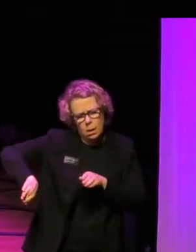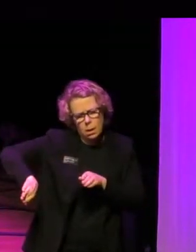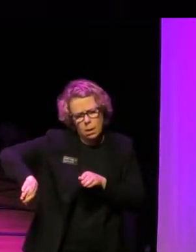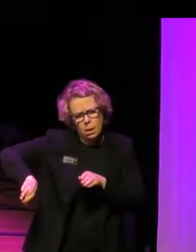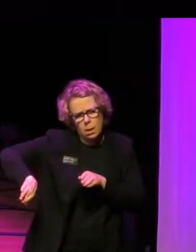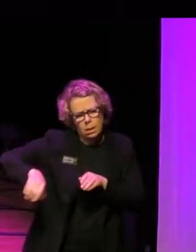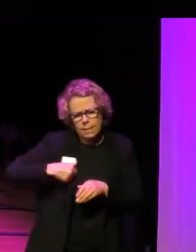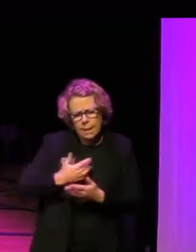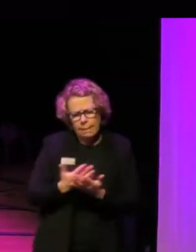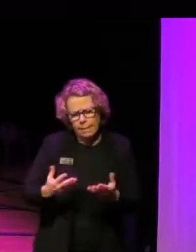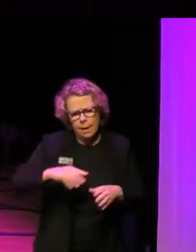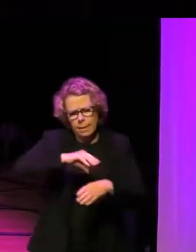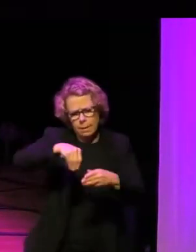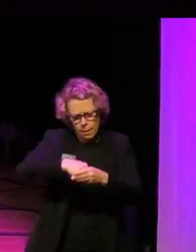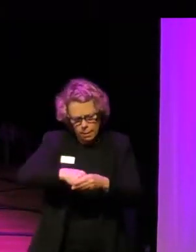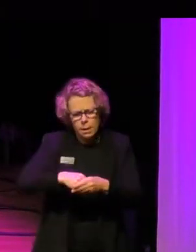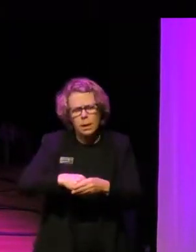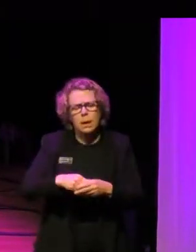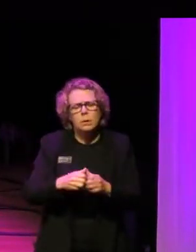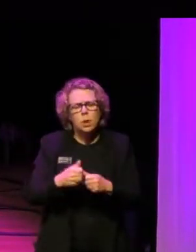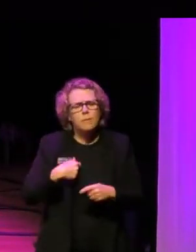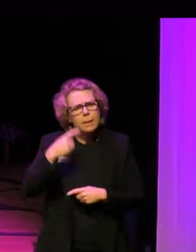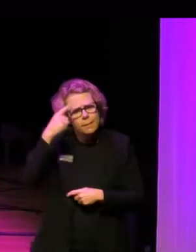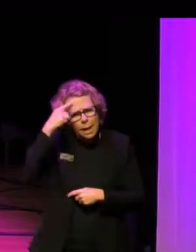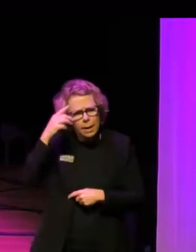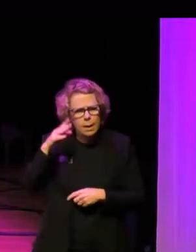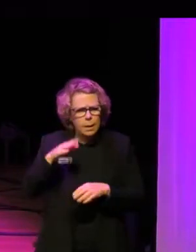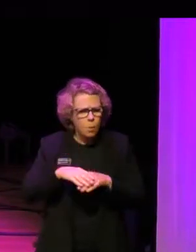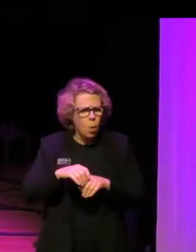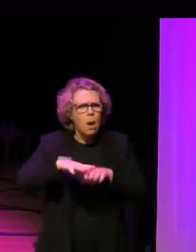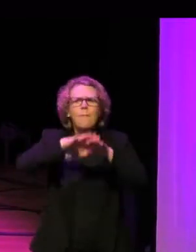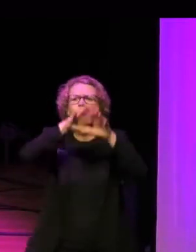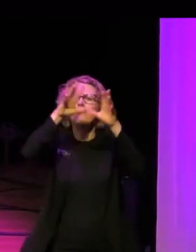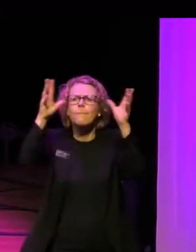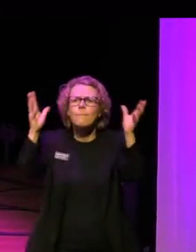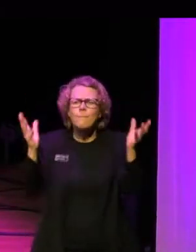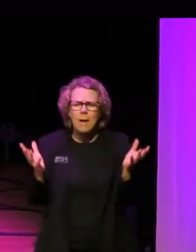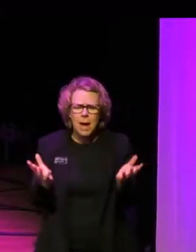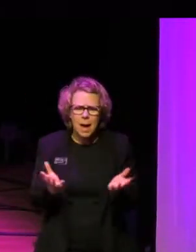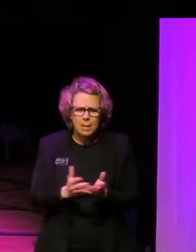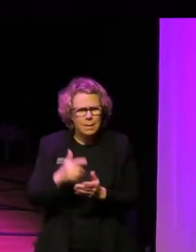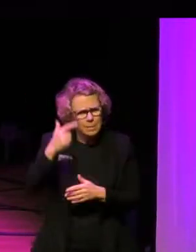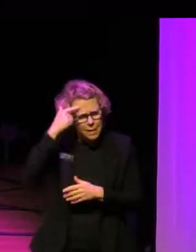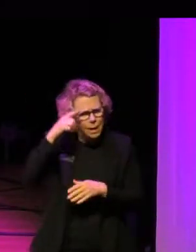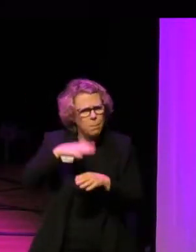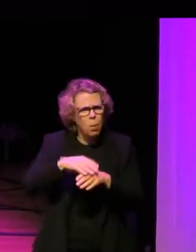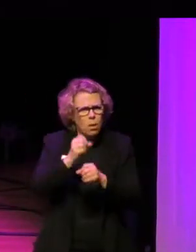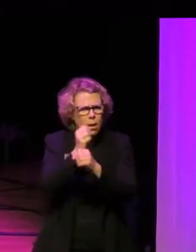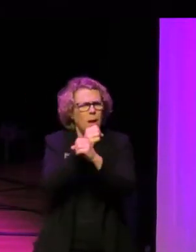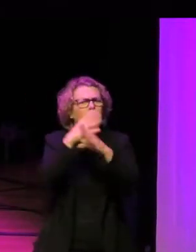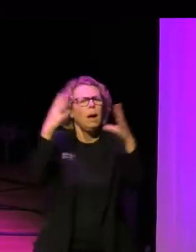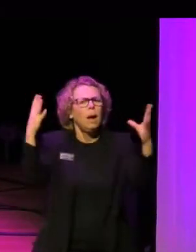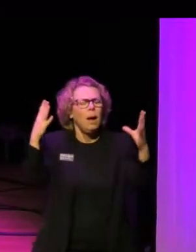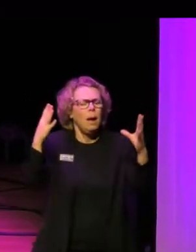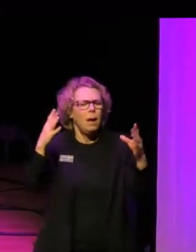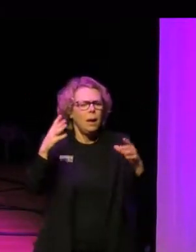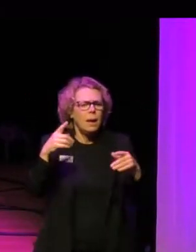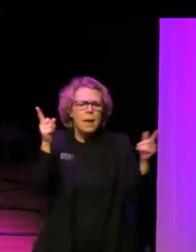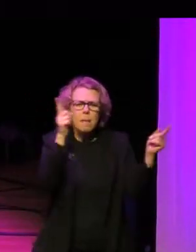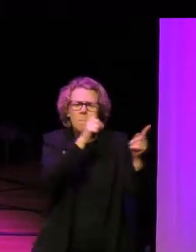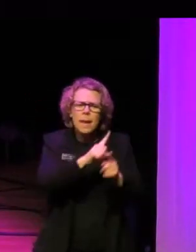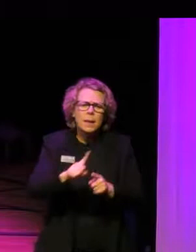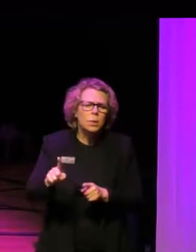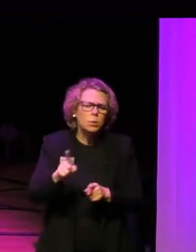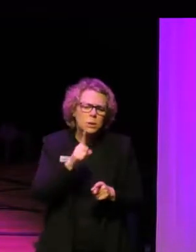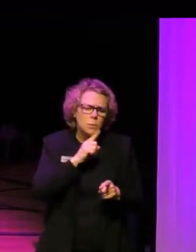So if you think at strife in the entire world, think about it. Think about people in villages